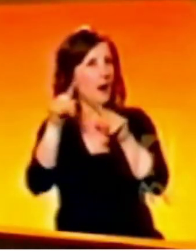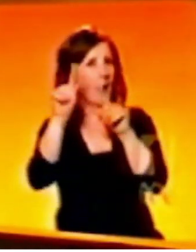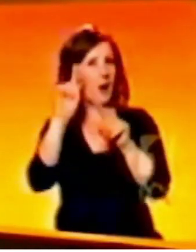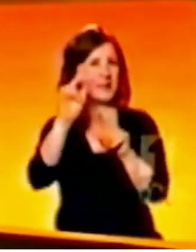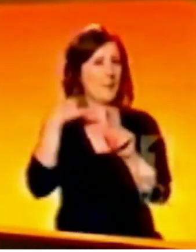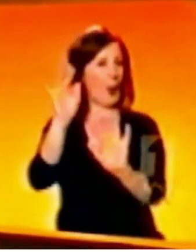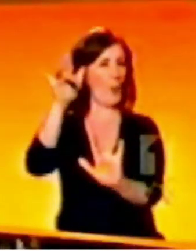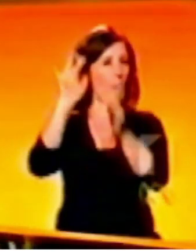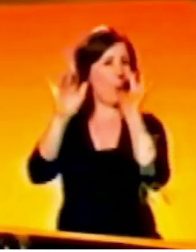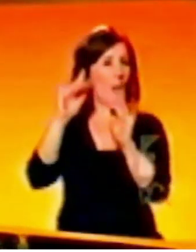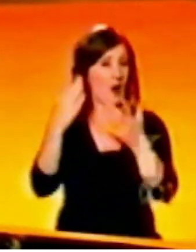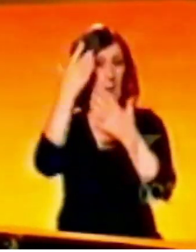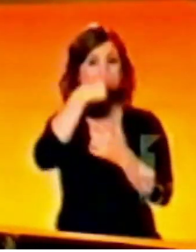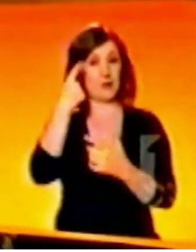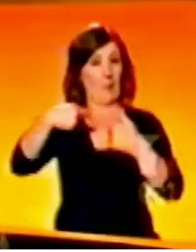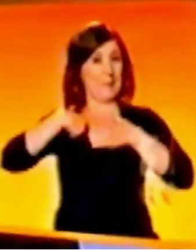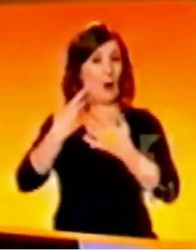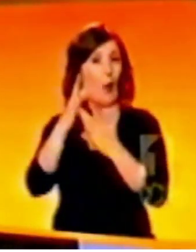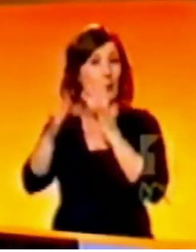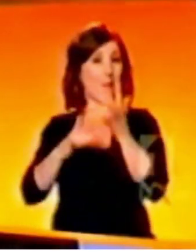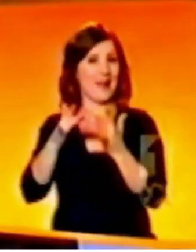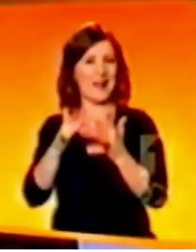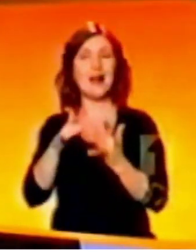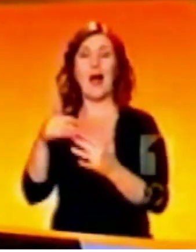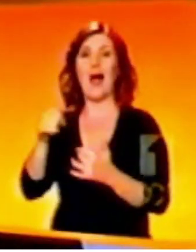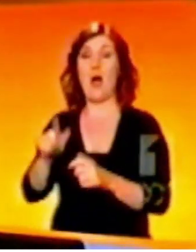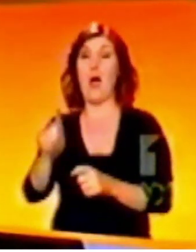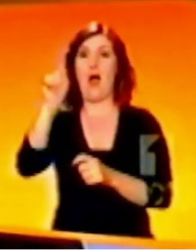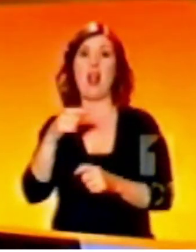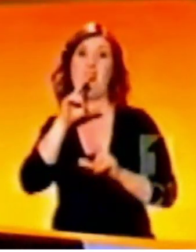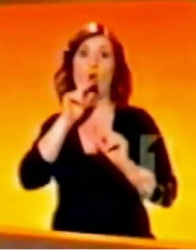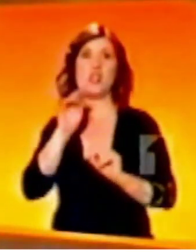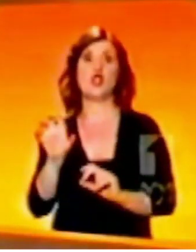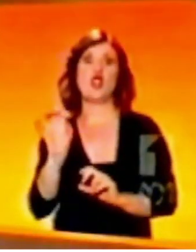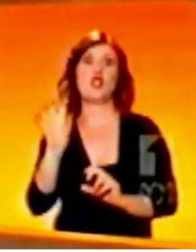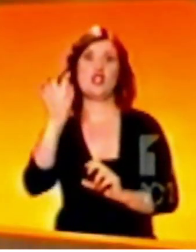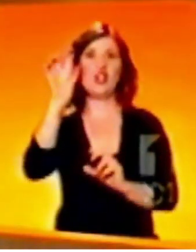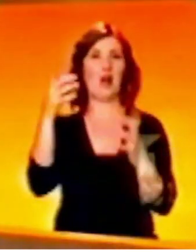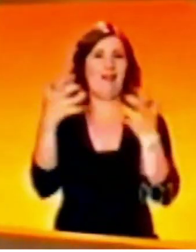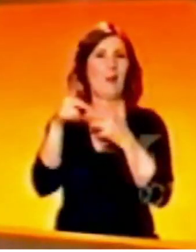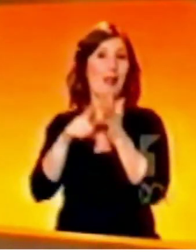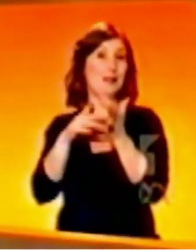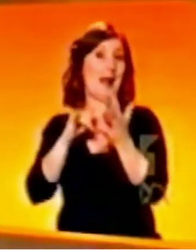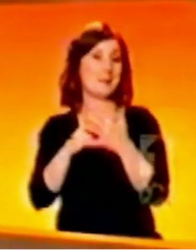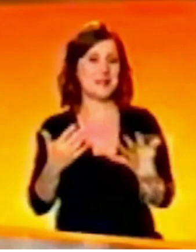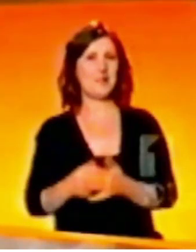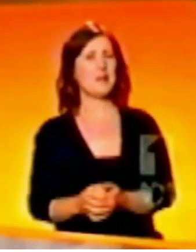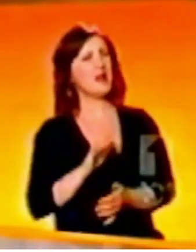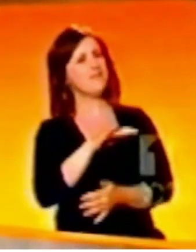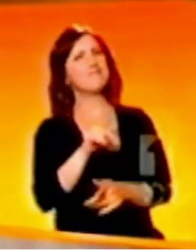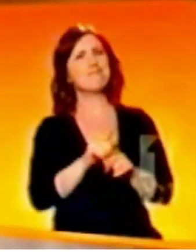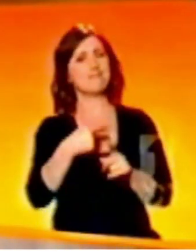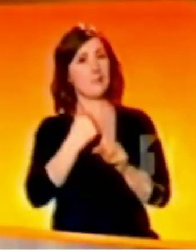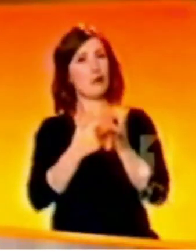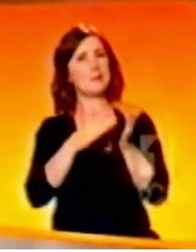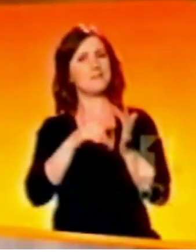man? The voice got more intense. Yeah, it did. Graham? As a blind person myself, could